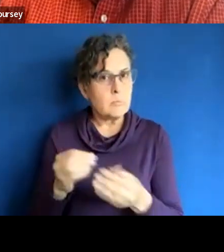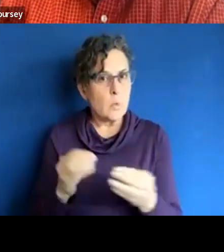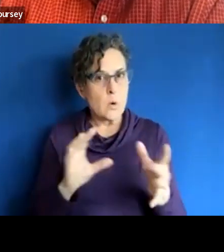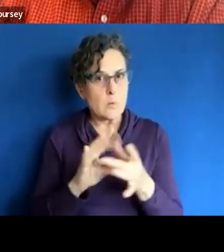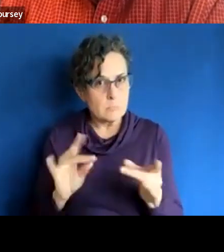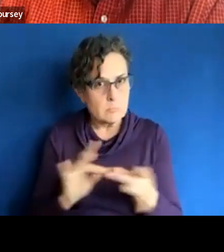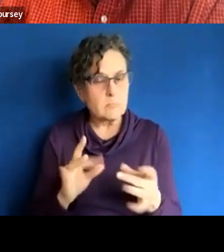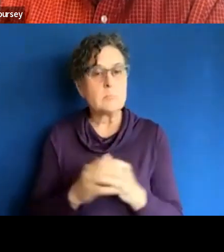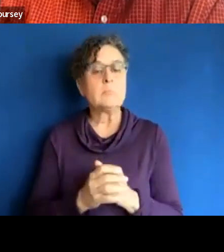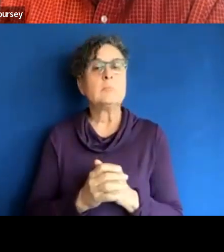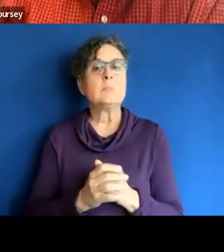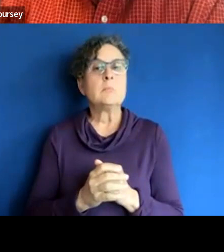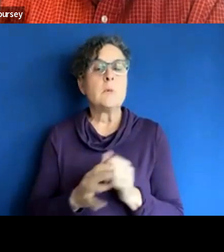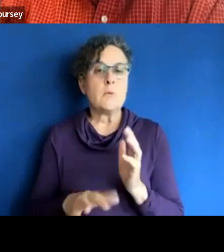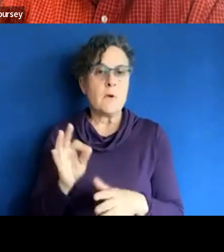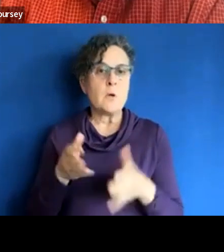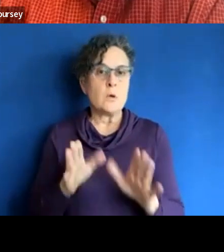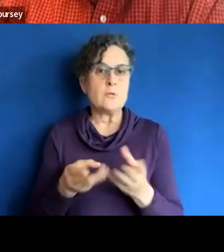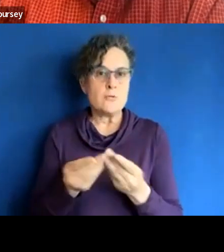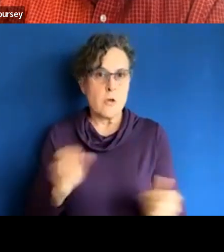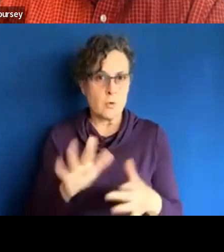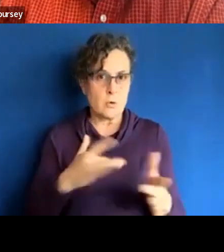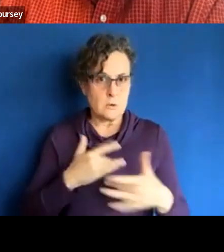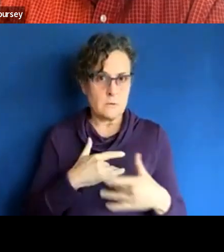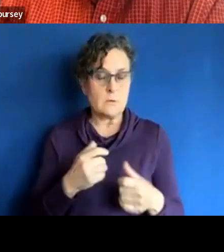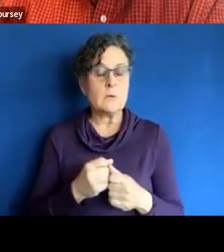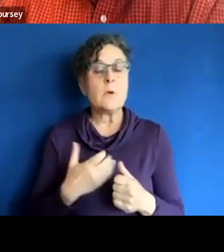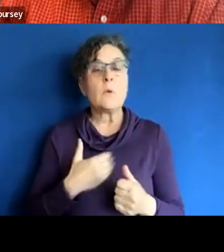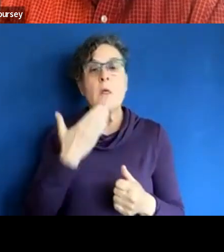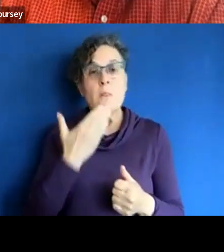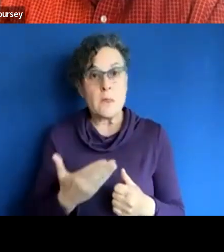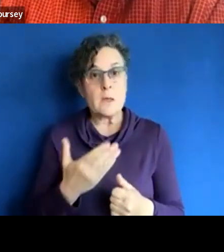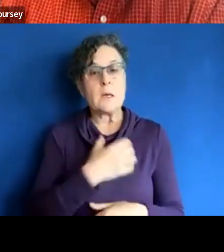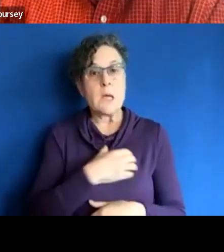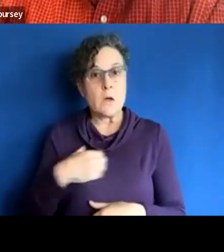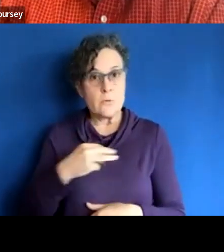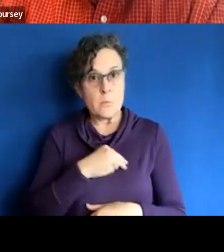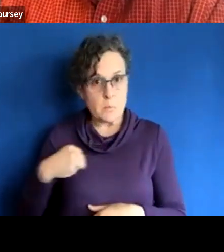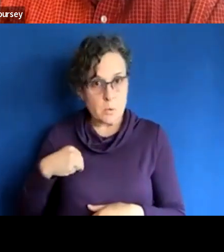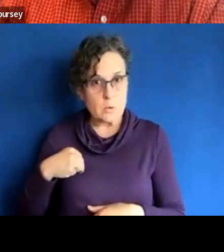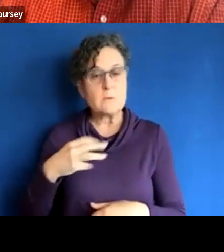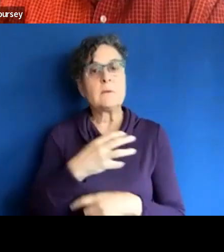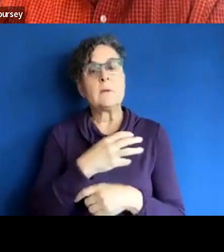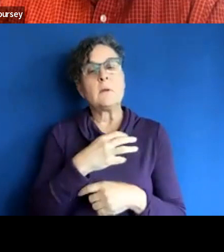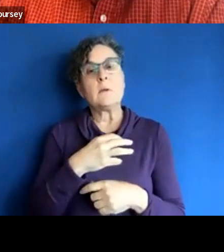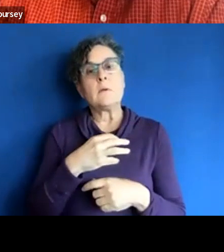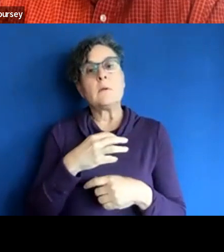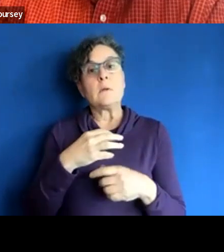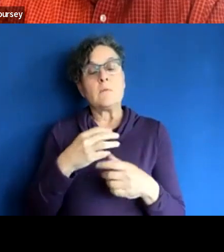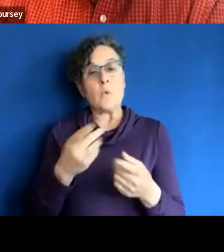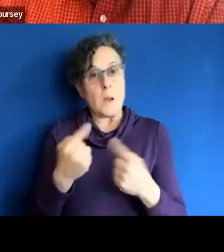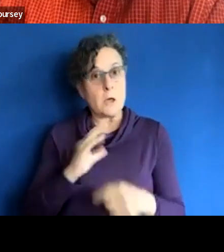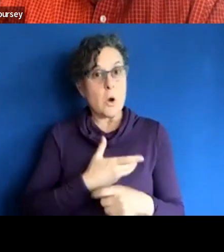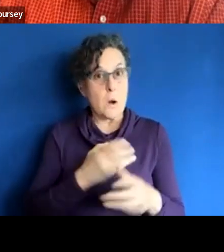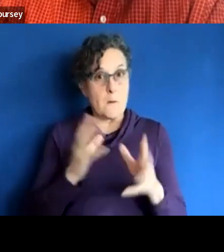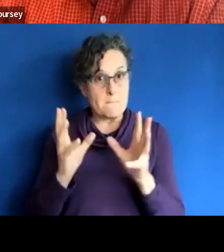once again, I want to thank the council members, Victoria Fleming and Chris Rogers, for coming and also showing us that